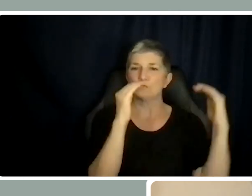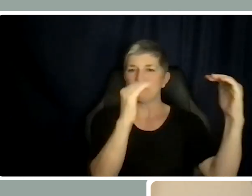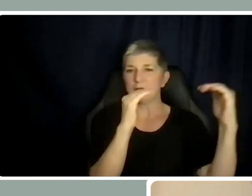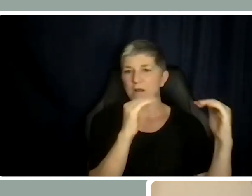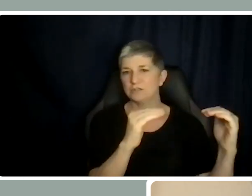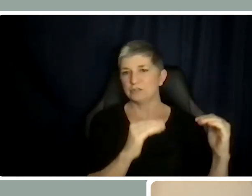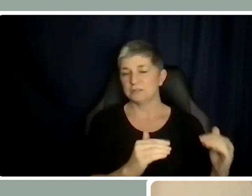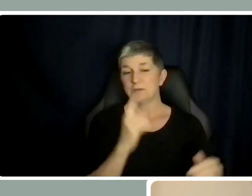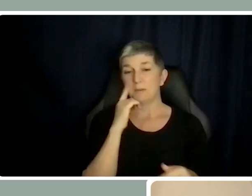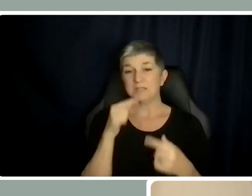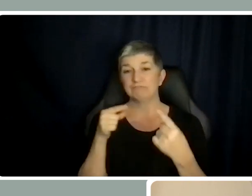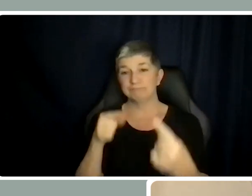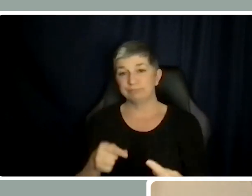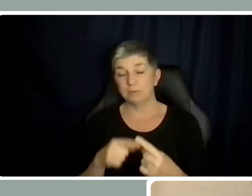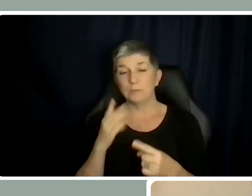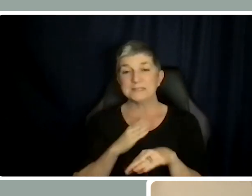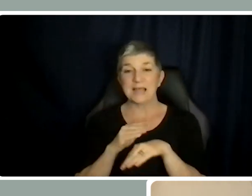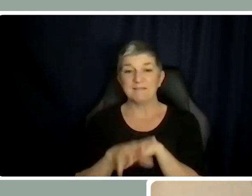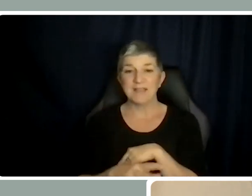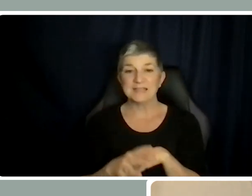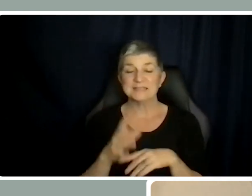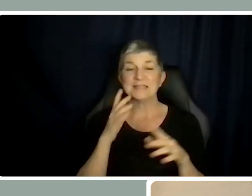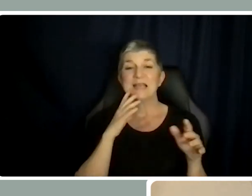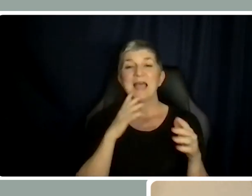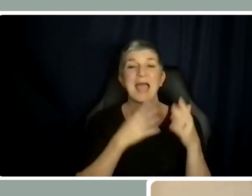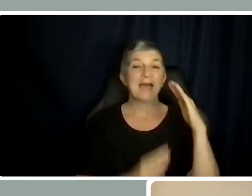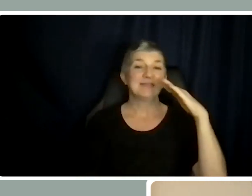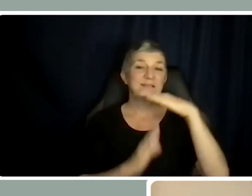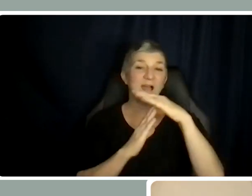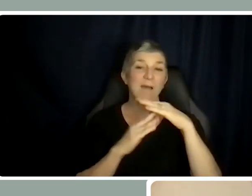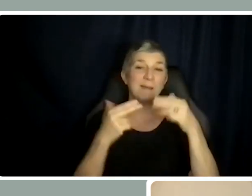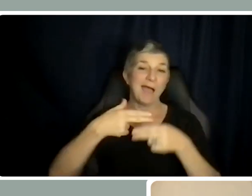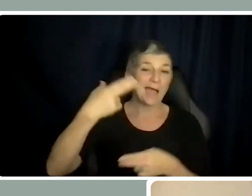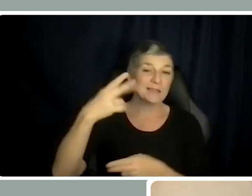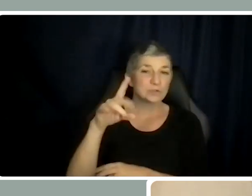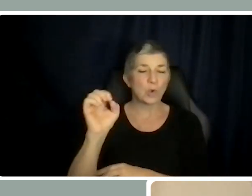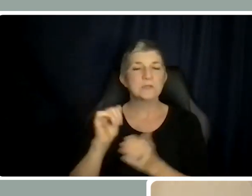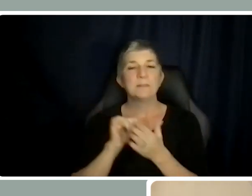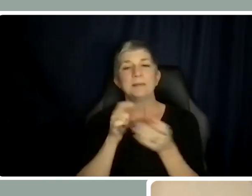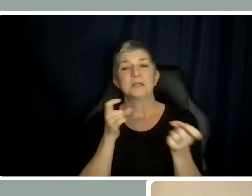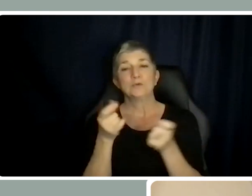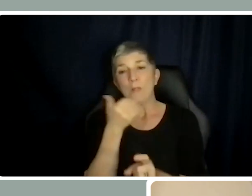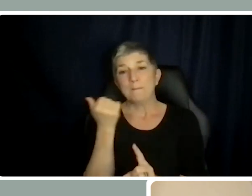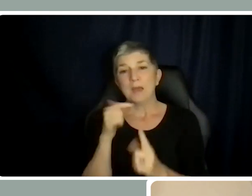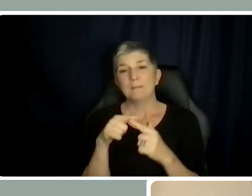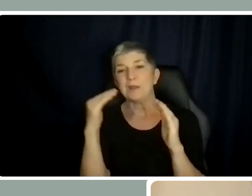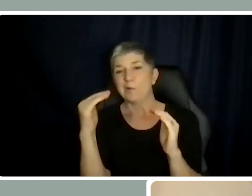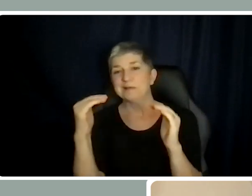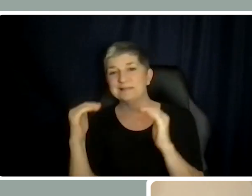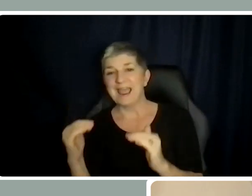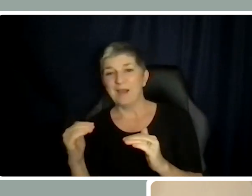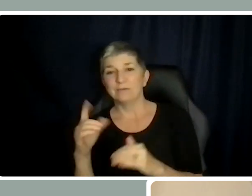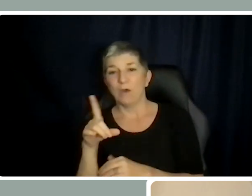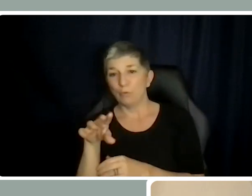just because you have trouble with side effects at the sort of standard highest dose, we still may be able to control them better by going down on the